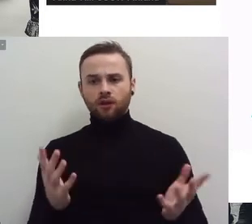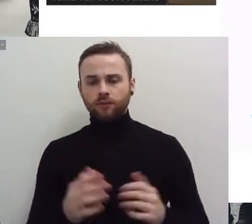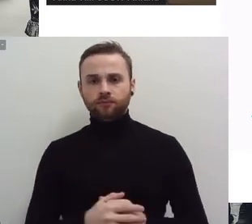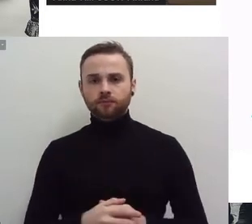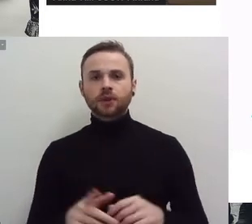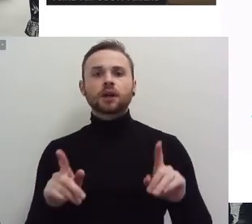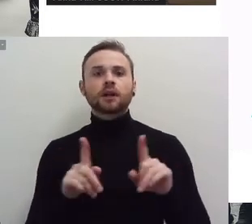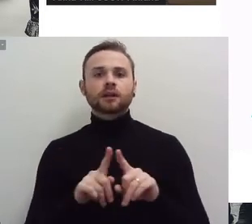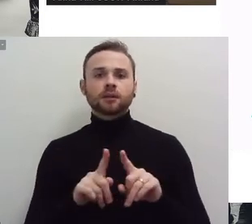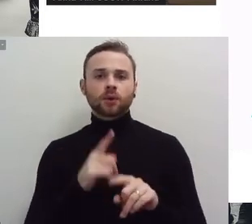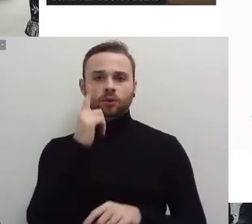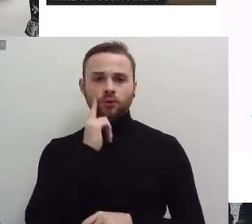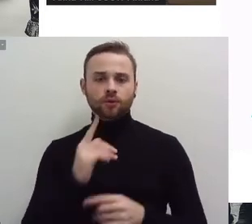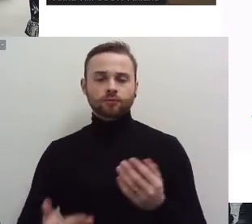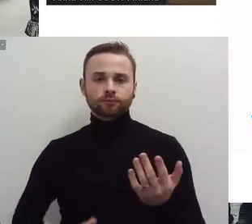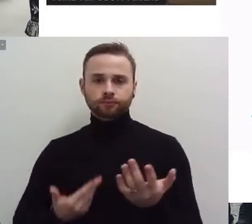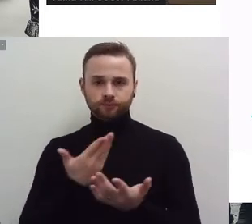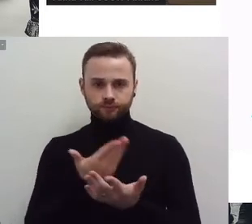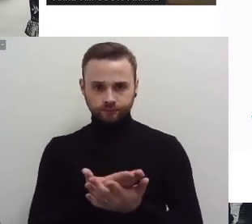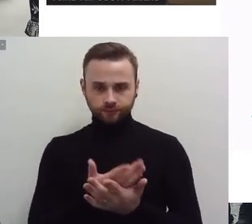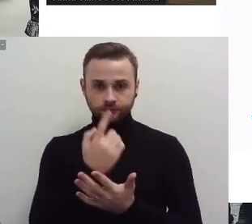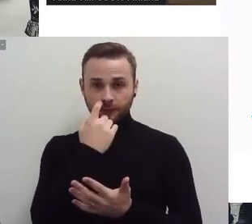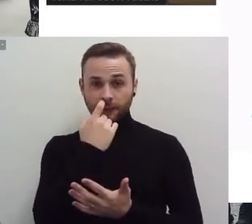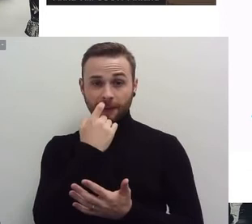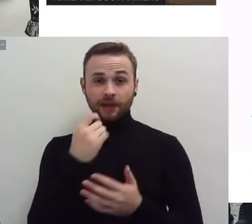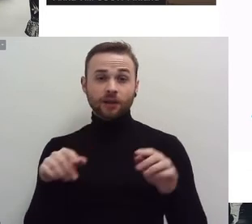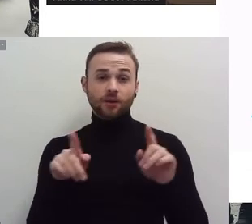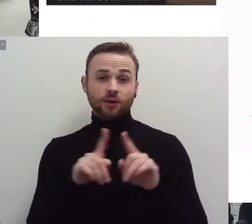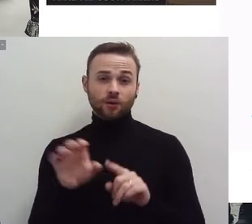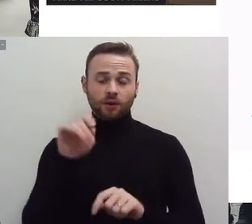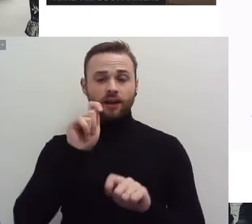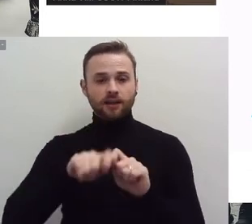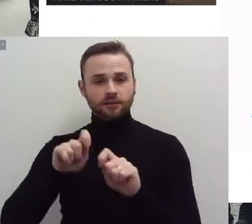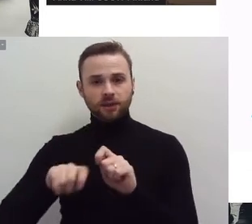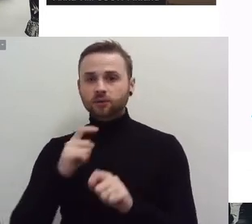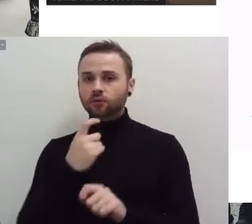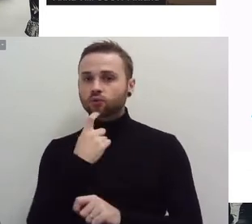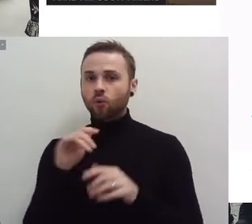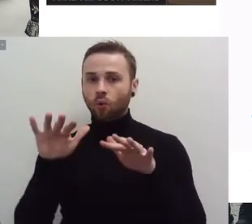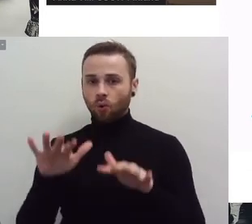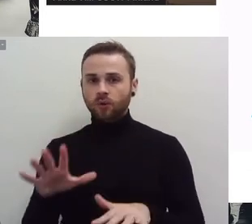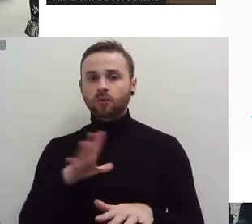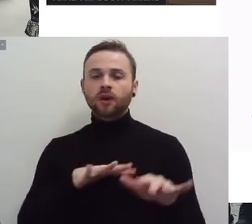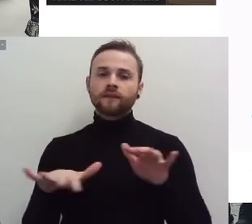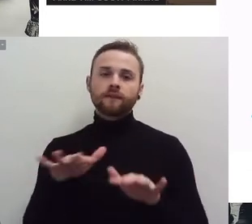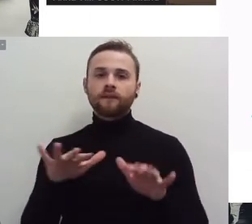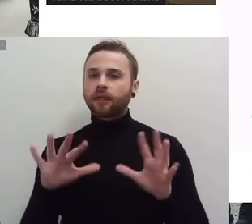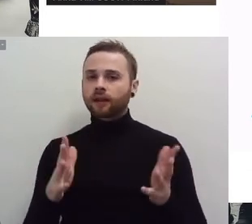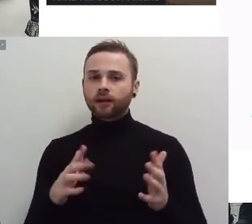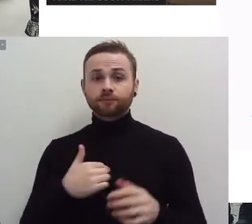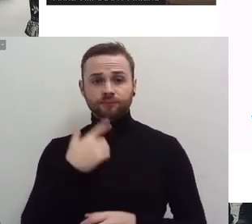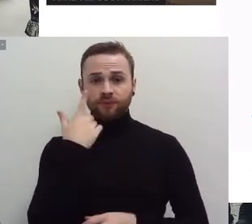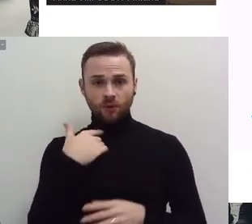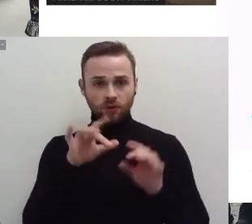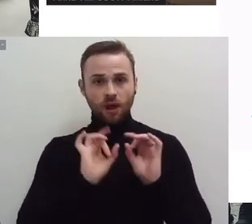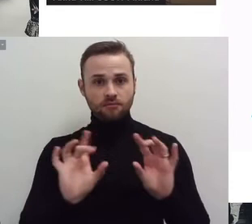in Finland. So I would like to tell you something about this group called the Survivors.